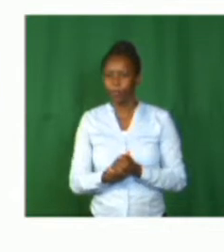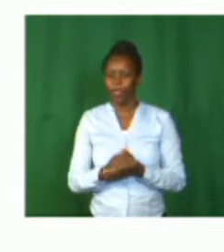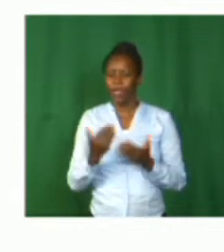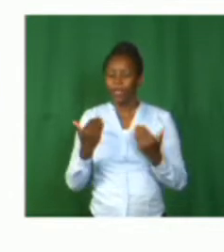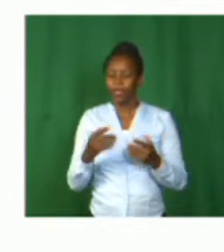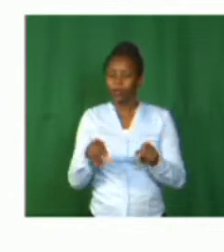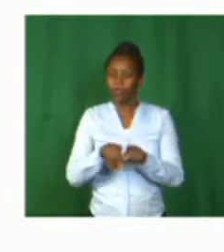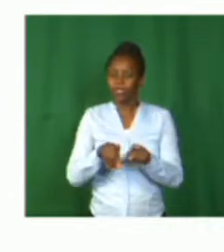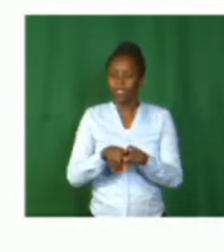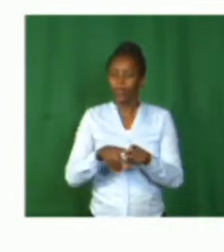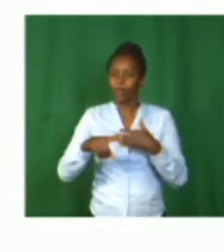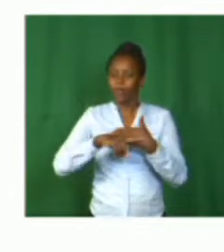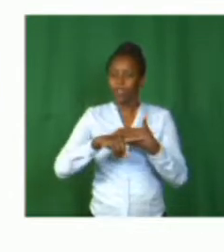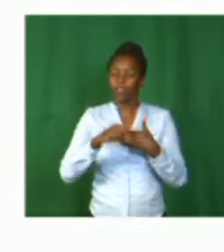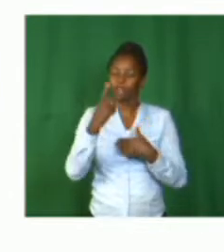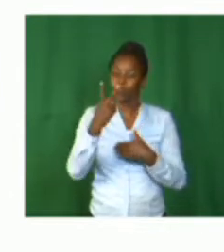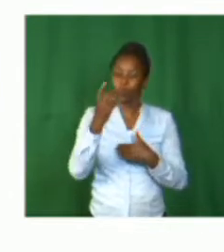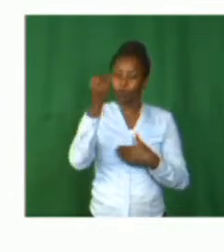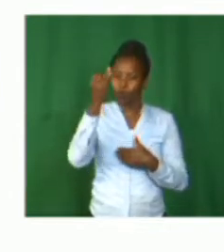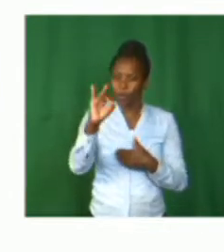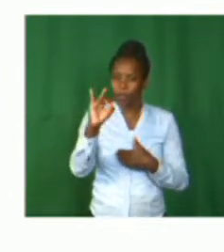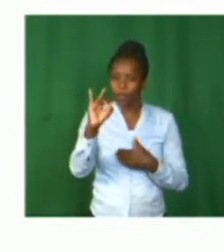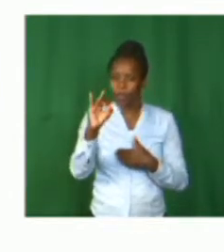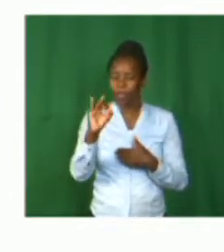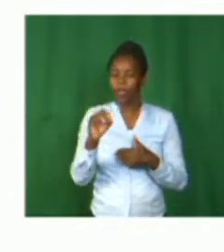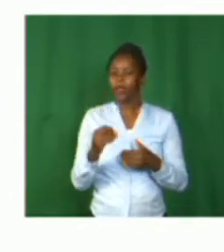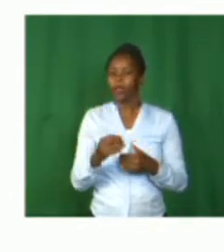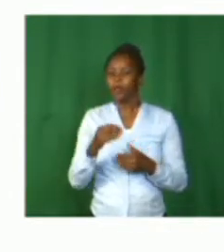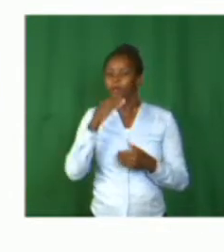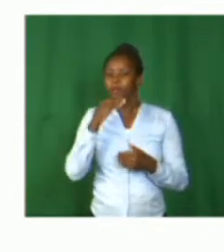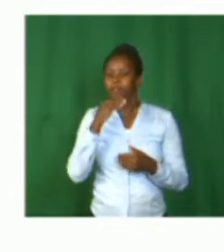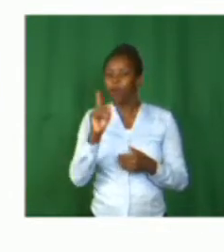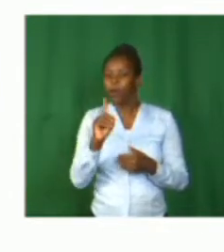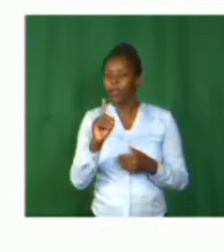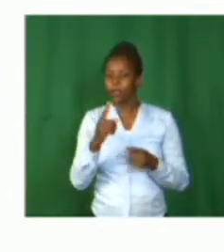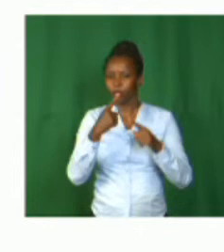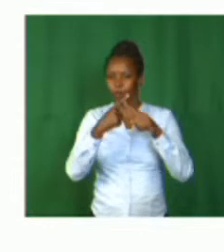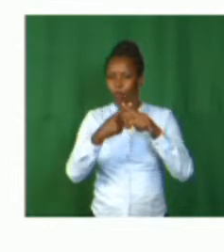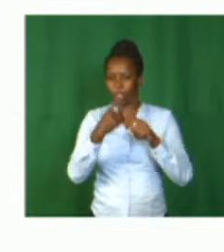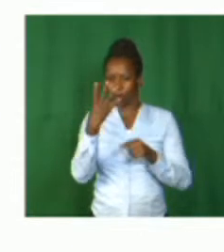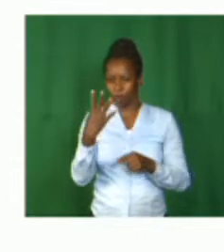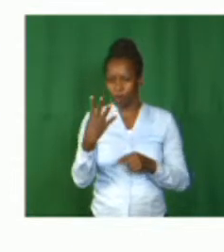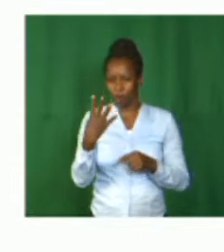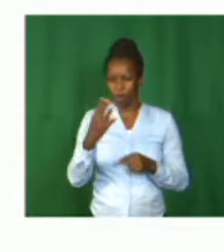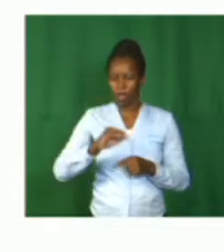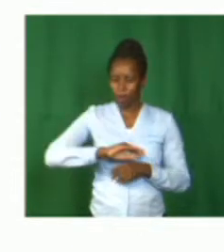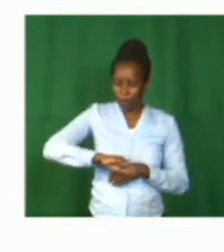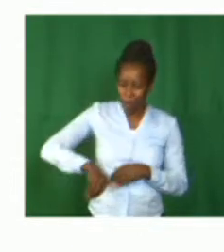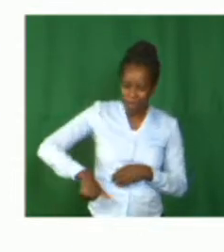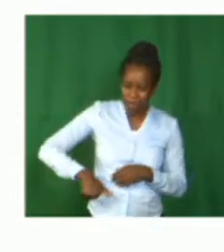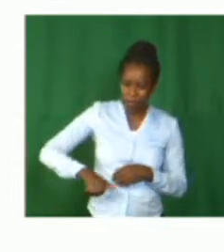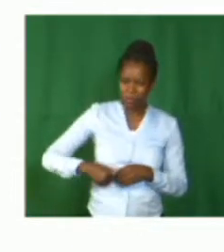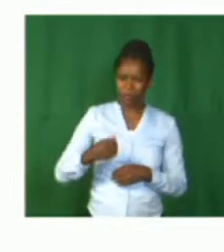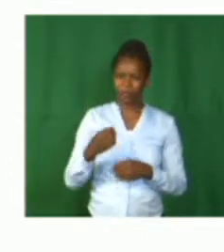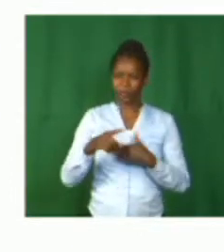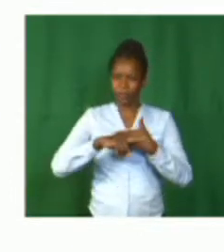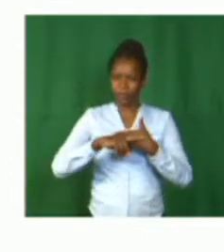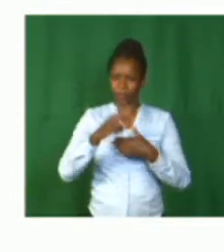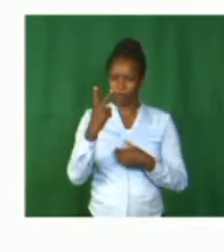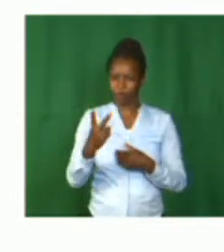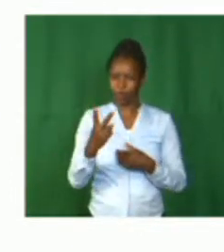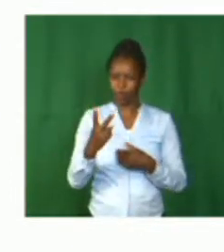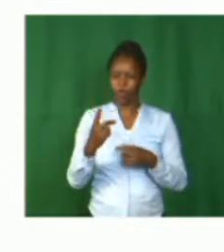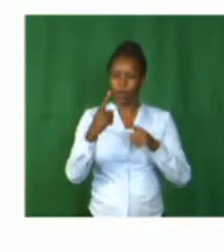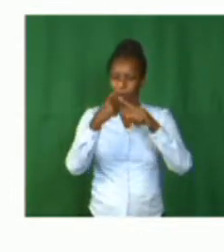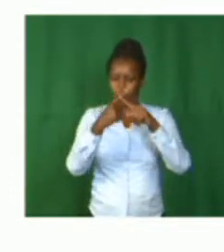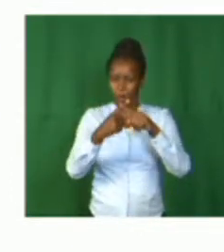substituting there, the same way, -2 squared is going to give us +4 there, and then -2 is going to give us